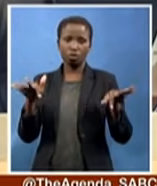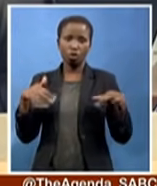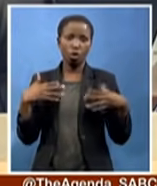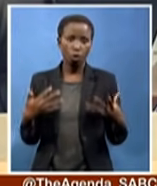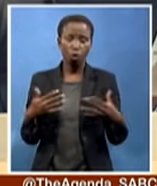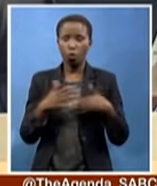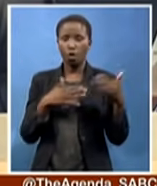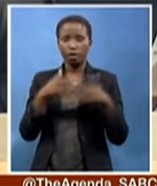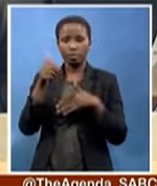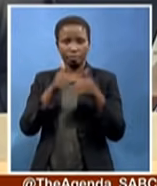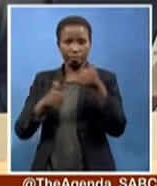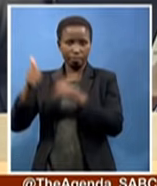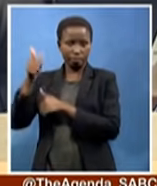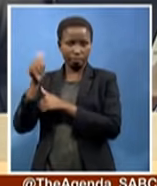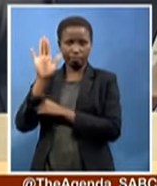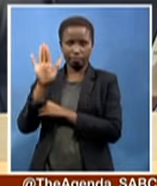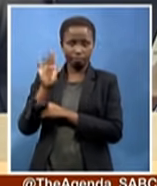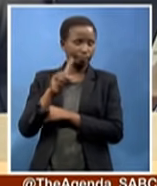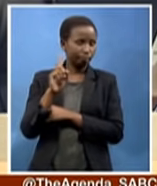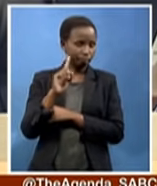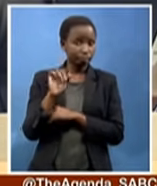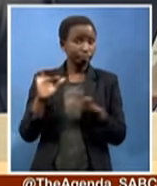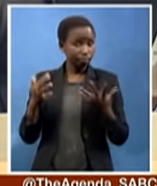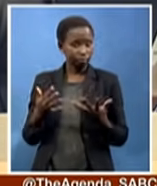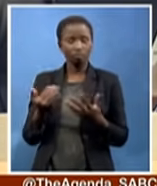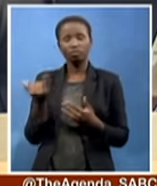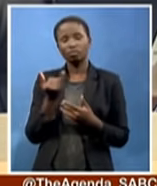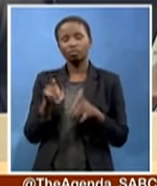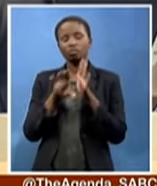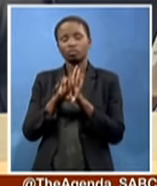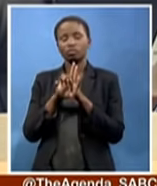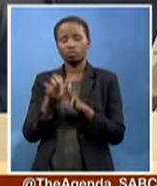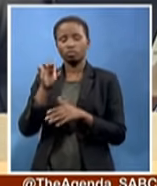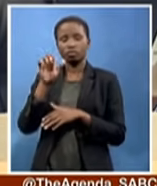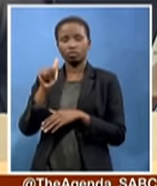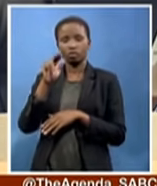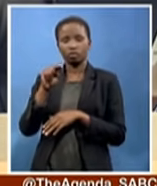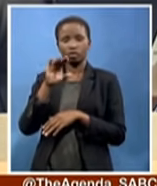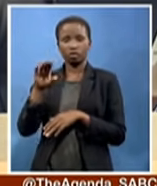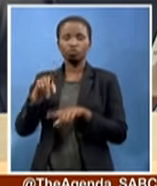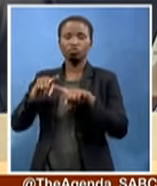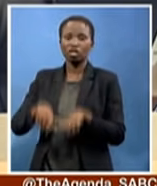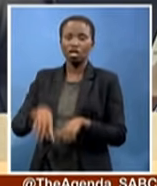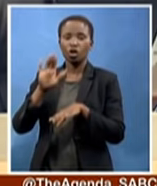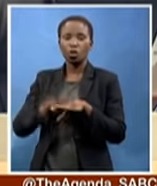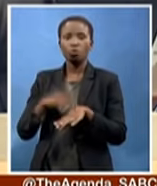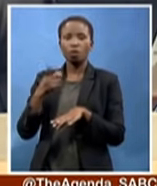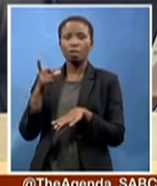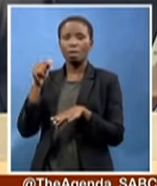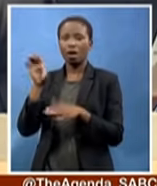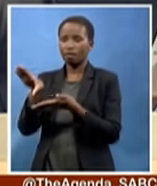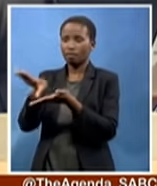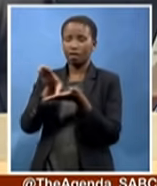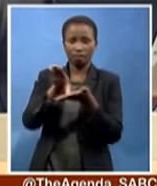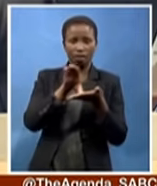other parties, the ANC relies on several sources of funding. Many treasurers